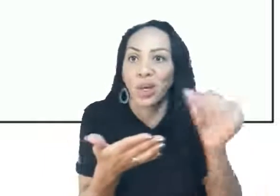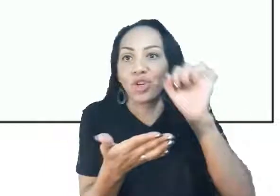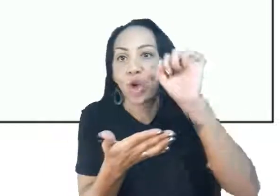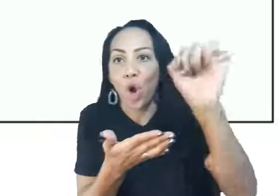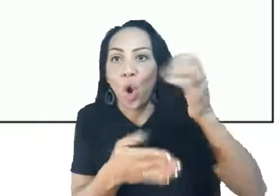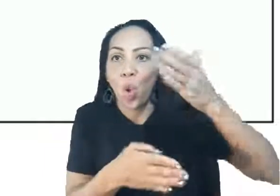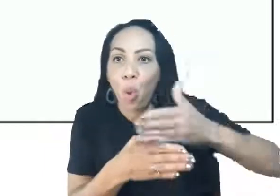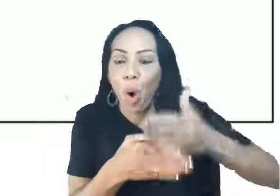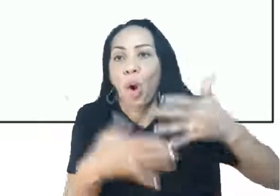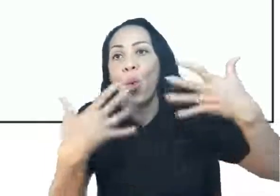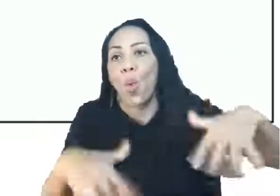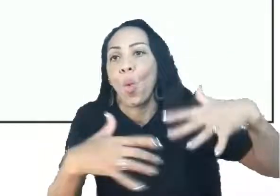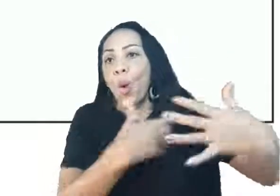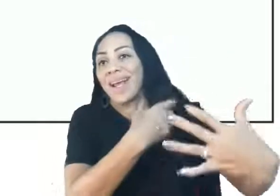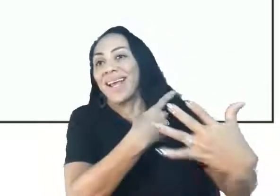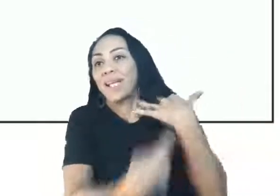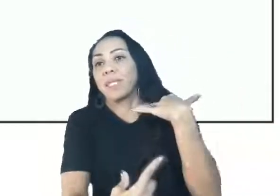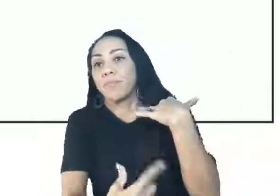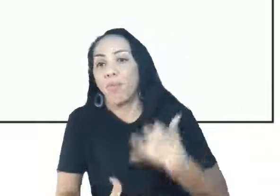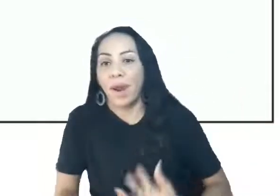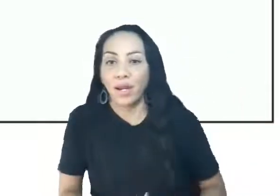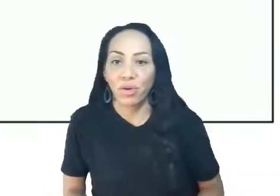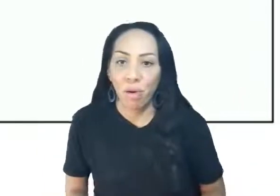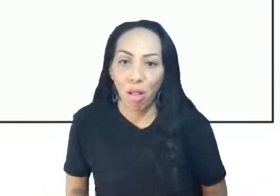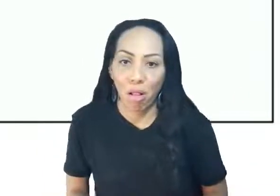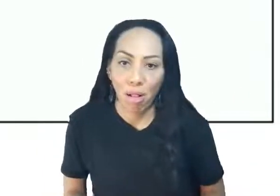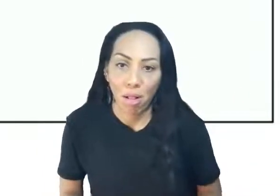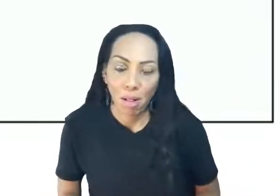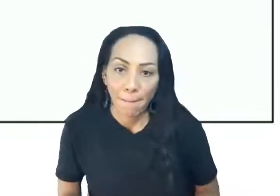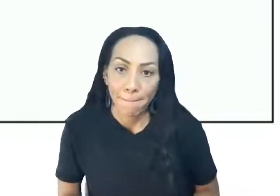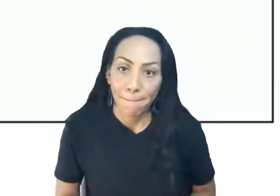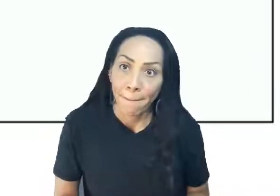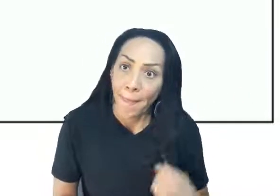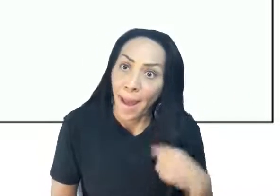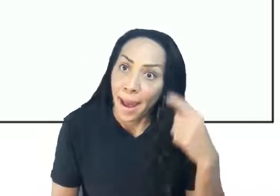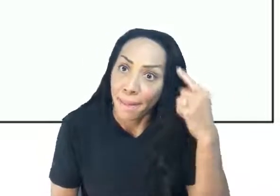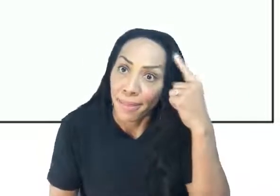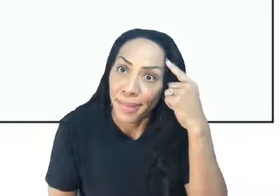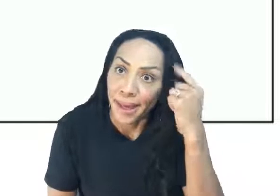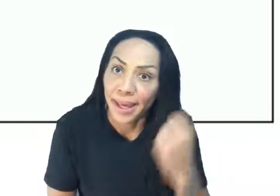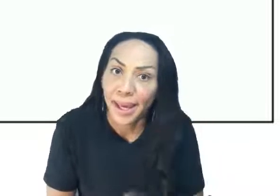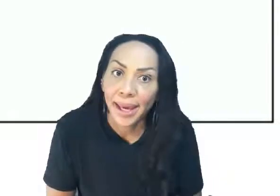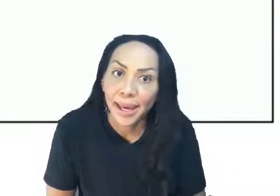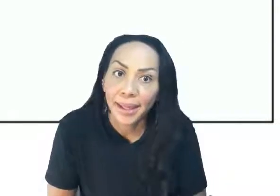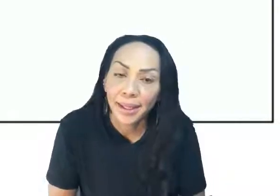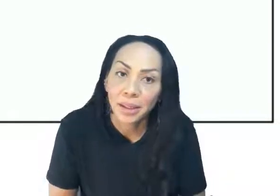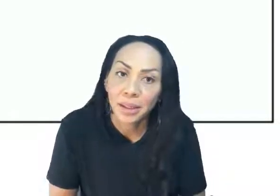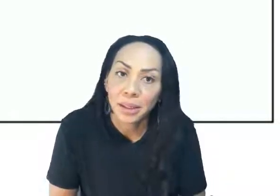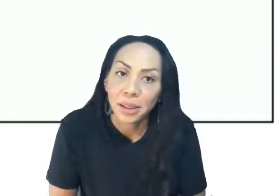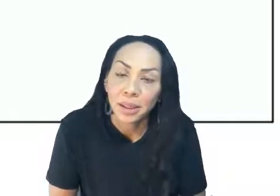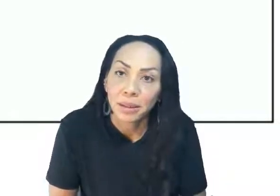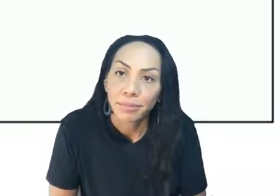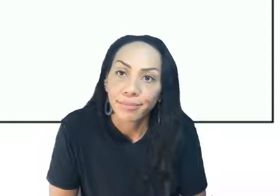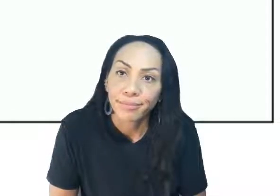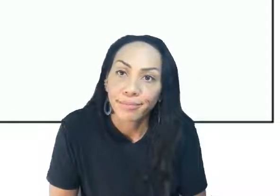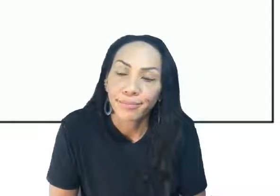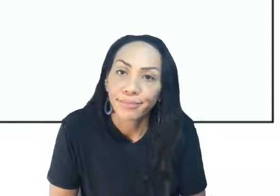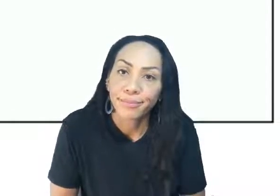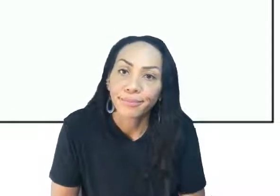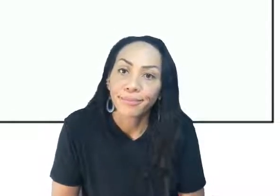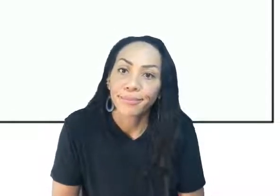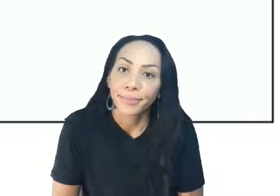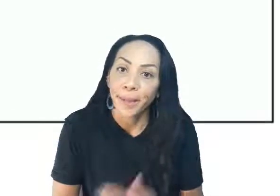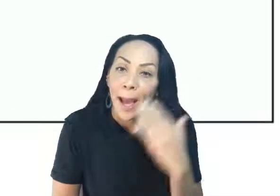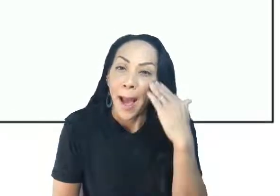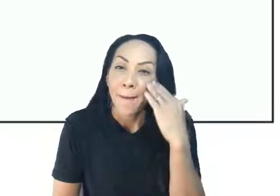rest. And I am thinking a lot at the moment about how it might be different for black bodies to rest in